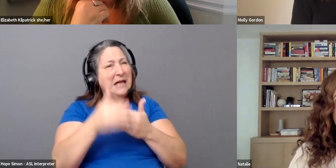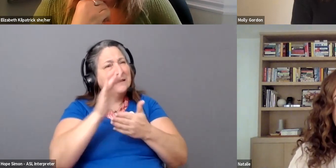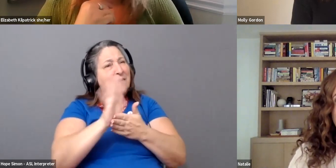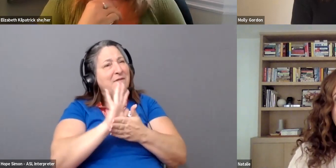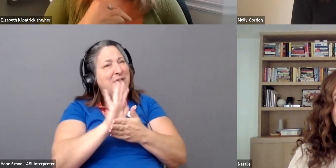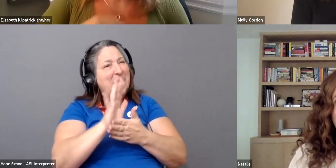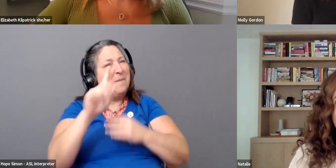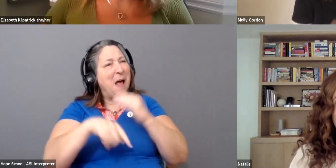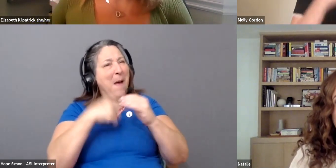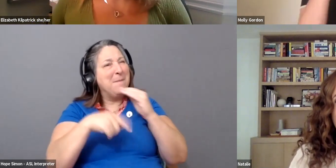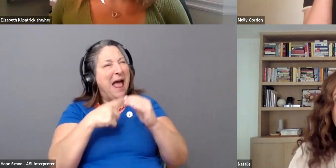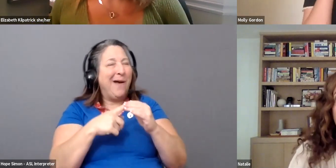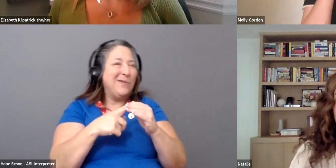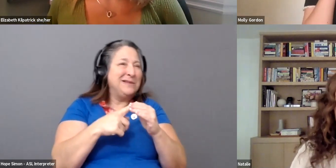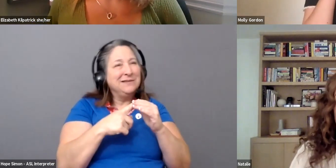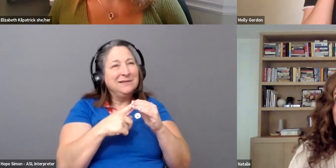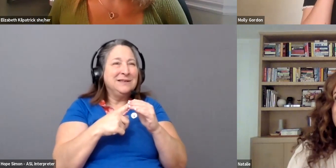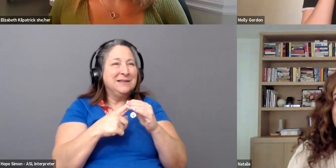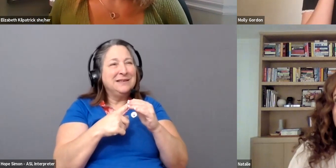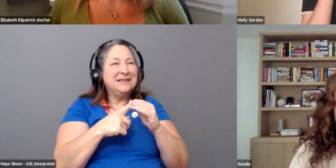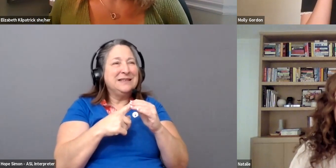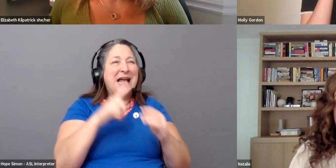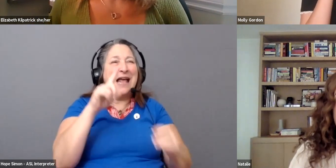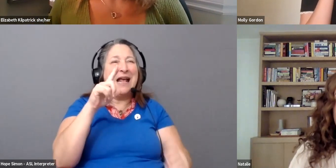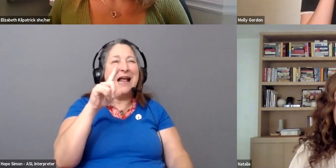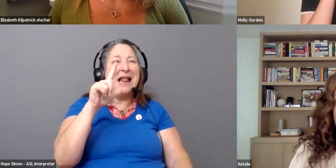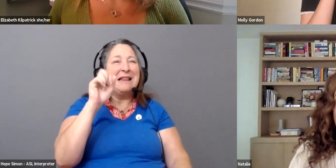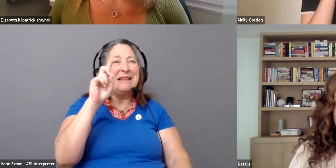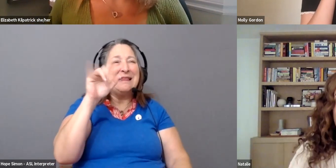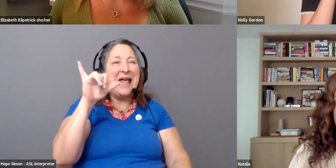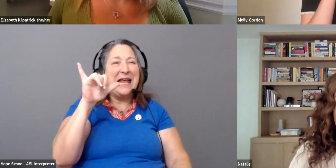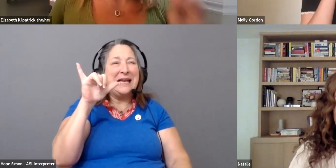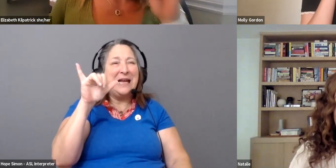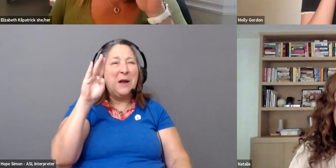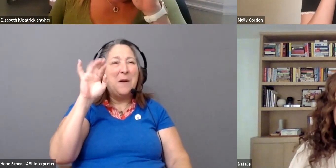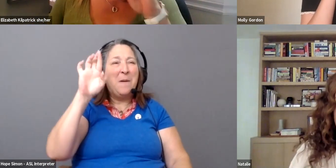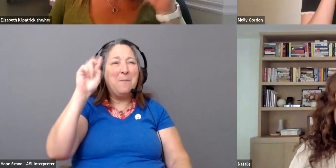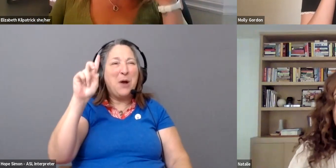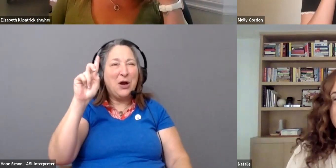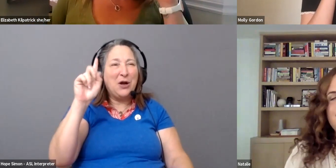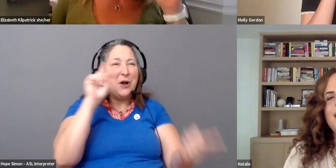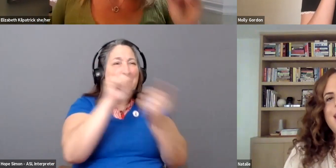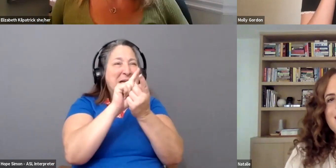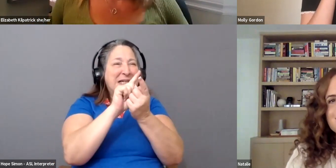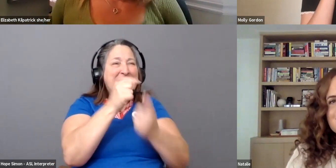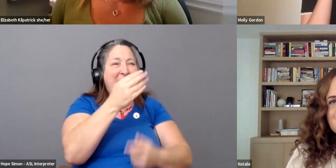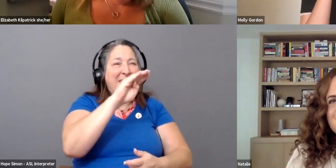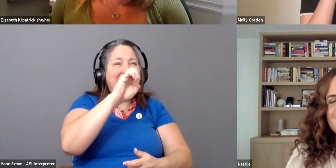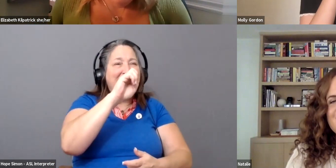sort of like a kind of like Lady Bird meets Thelma and Louise if my mother and I were on a crime spree together.